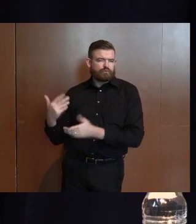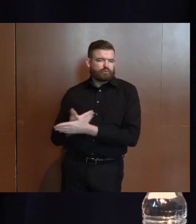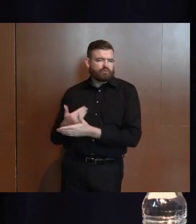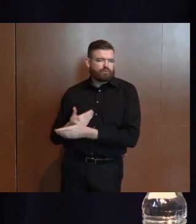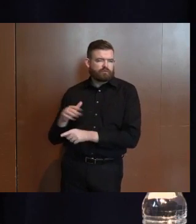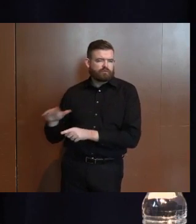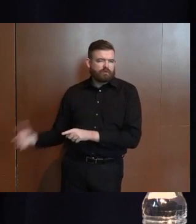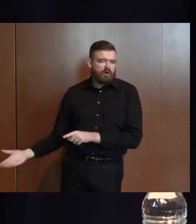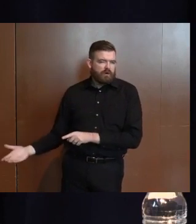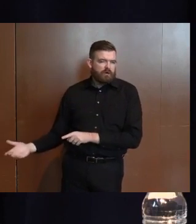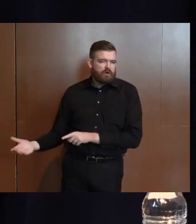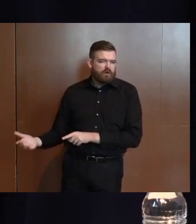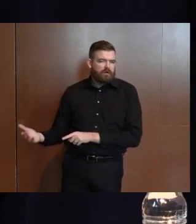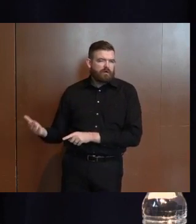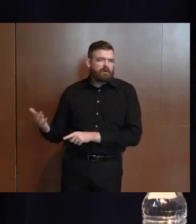secondary